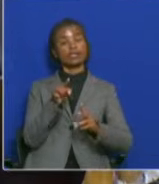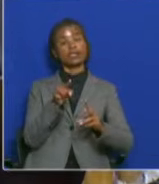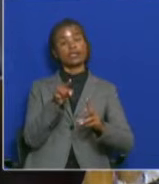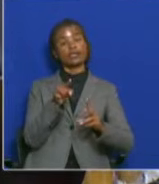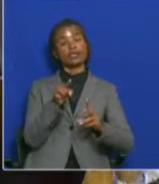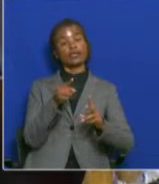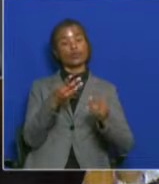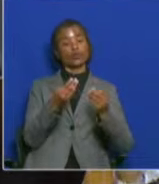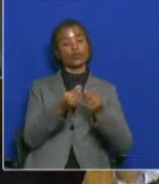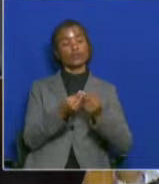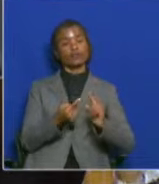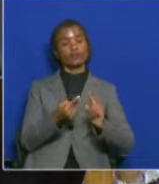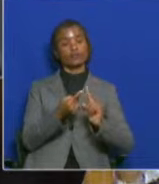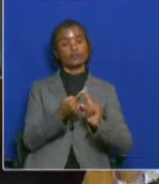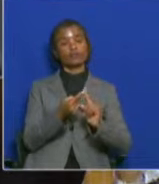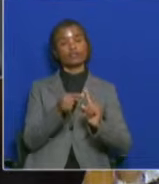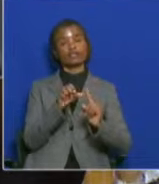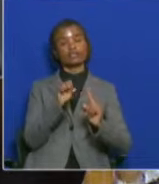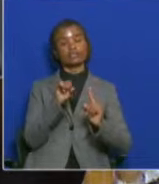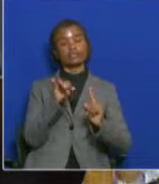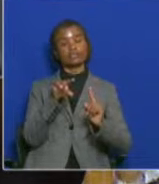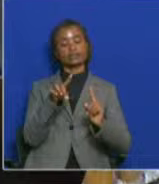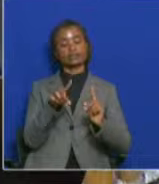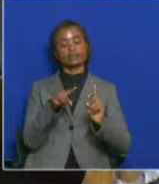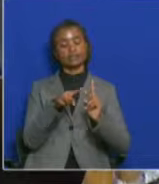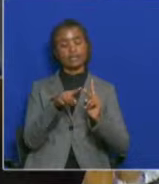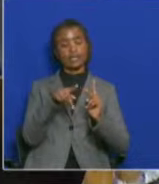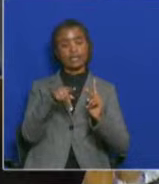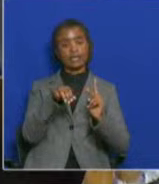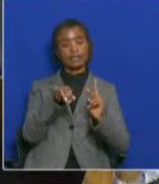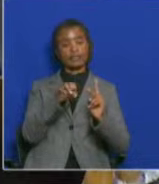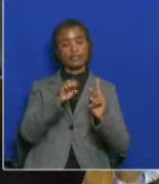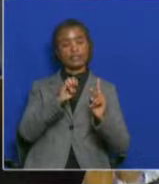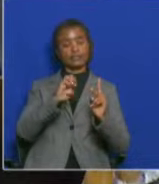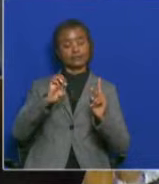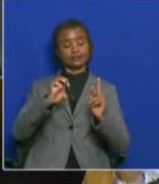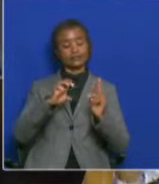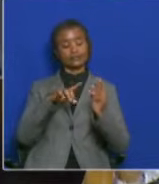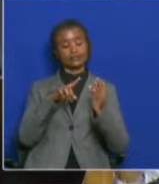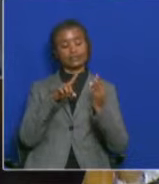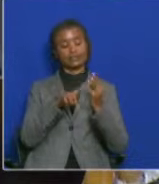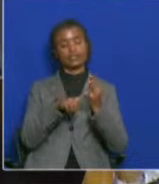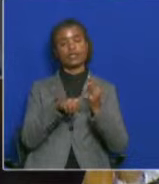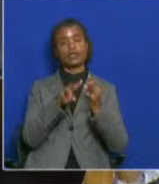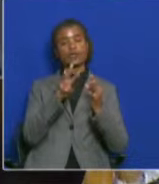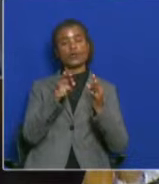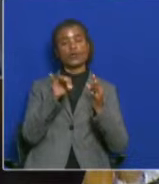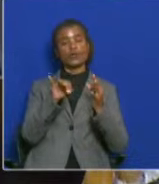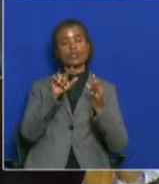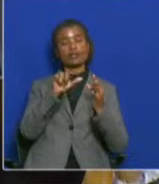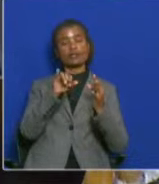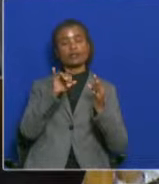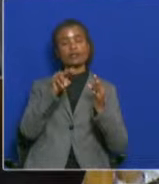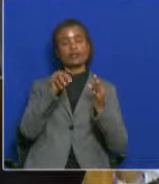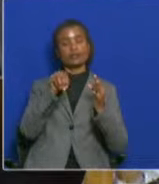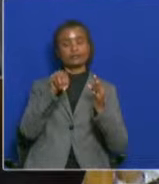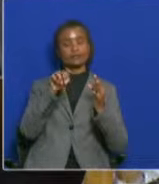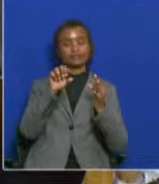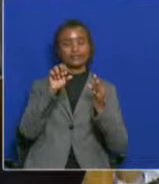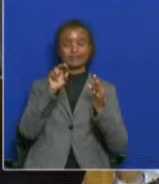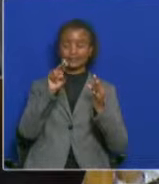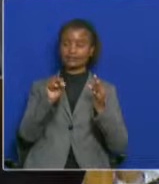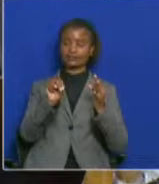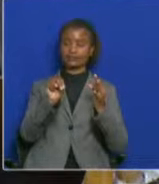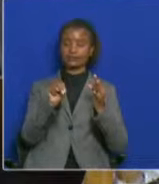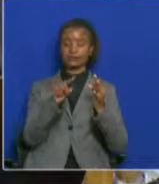Martin Wingate Pierce, and Craig Williamson, who also was involved in this enterprise. Mr. Craig Williamson, of course, is